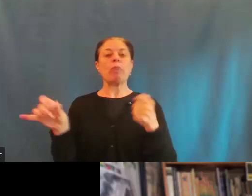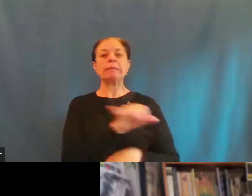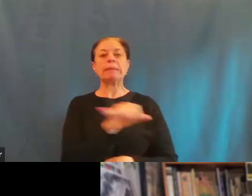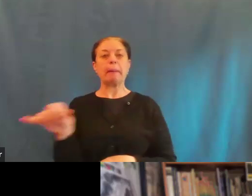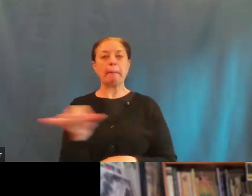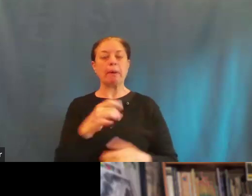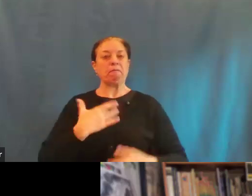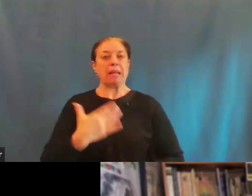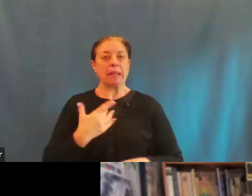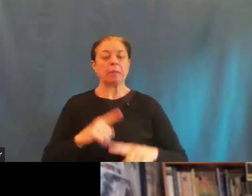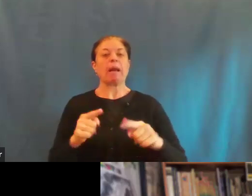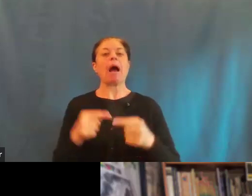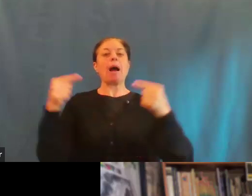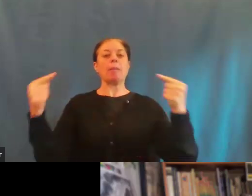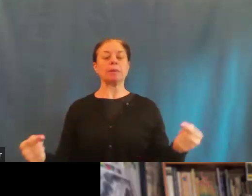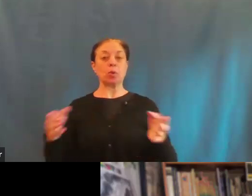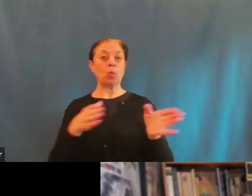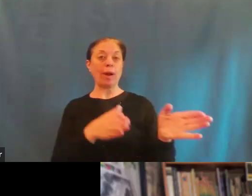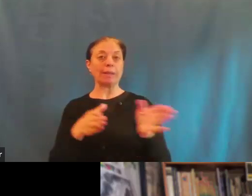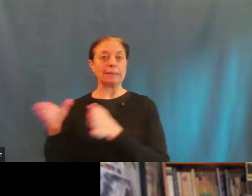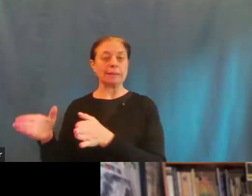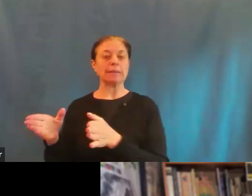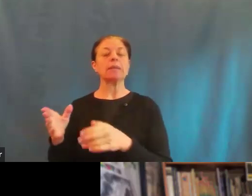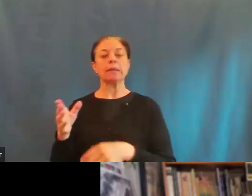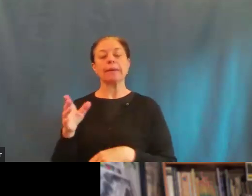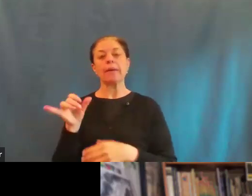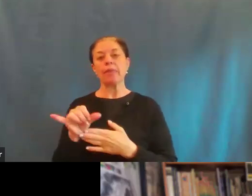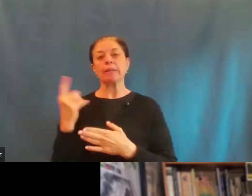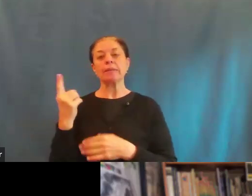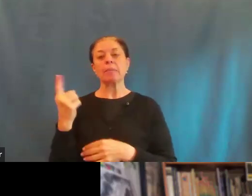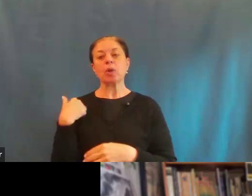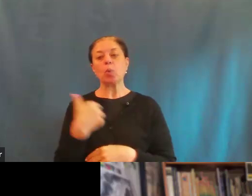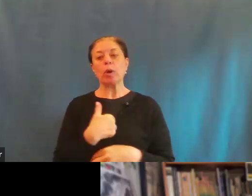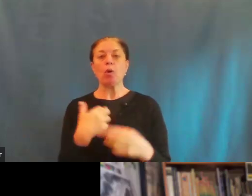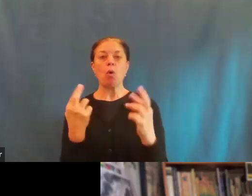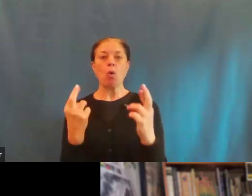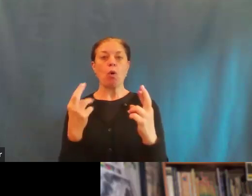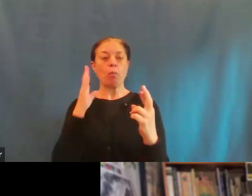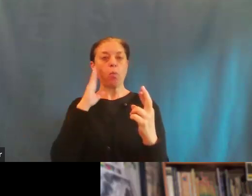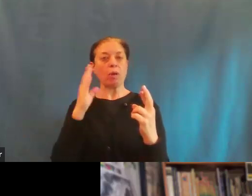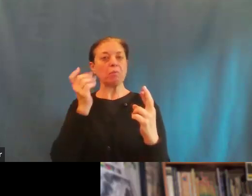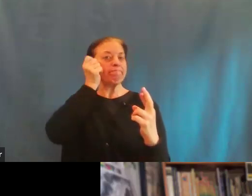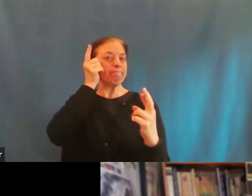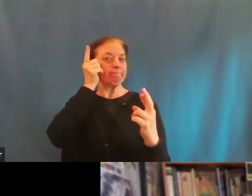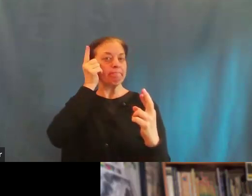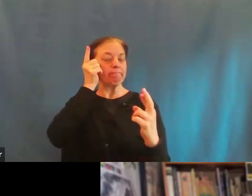same feelings, but in opposite ways, is something that we hope will